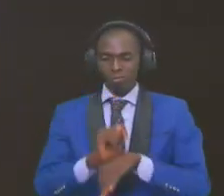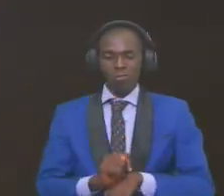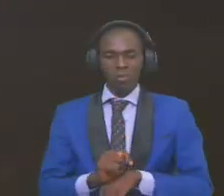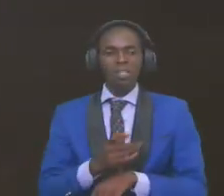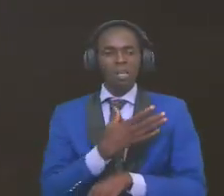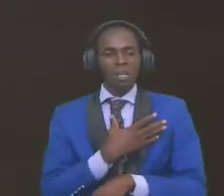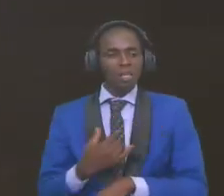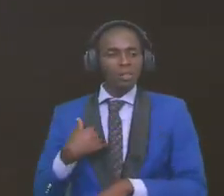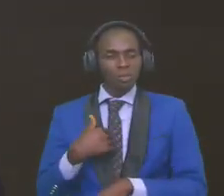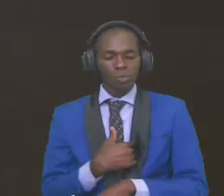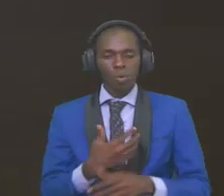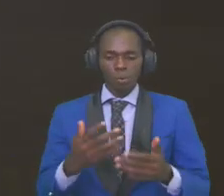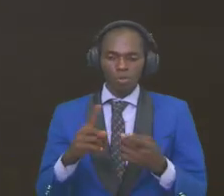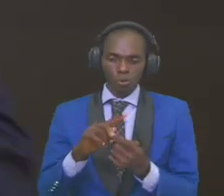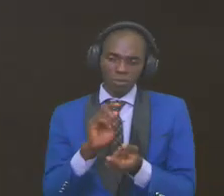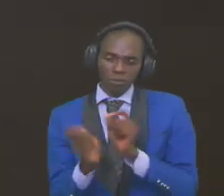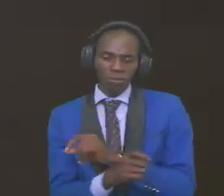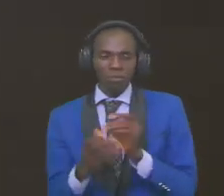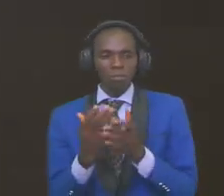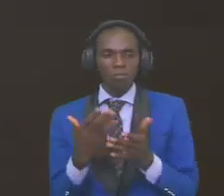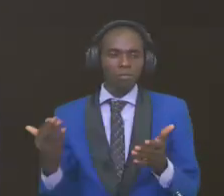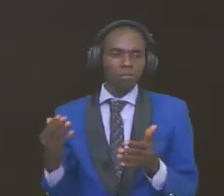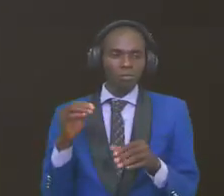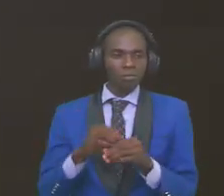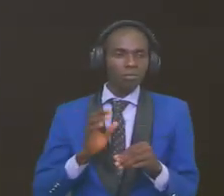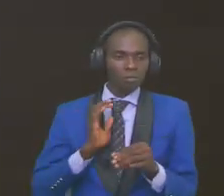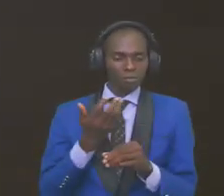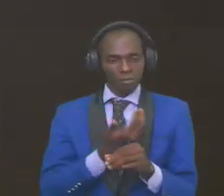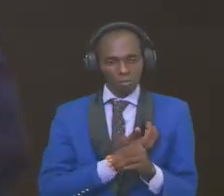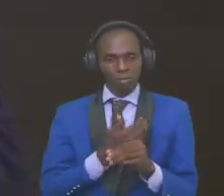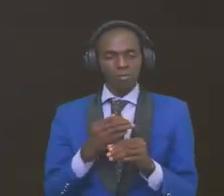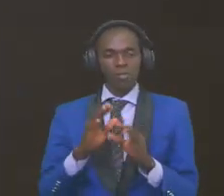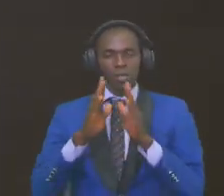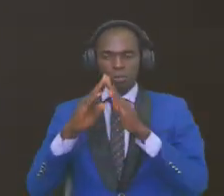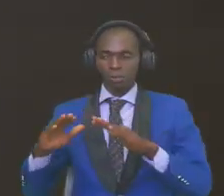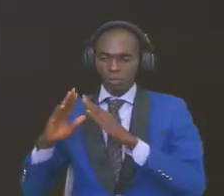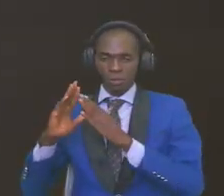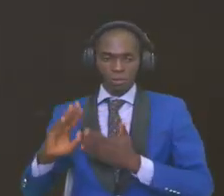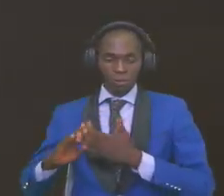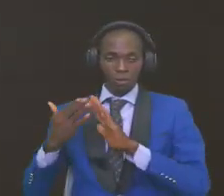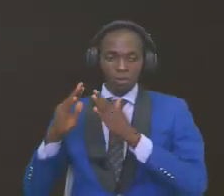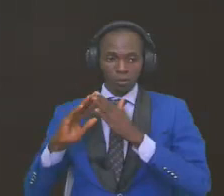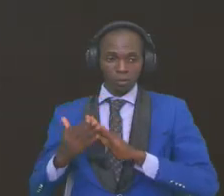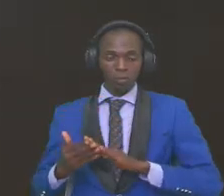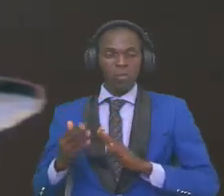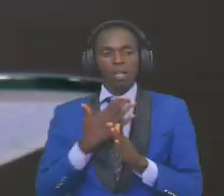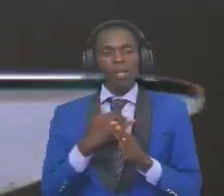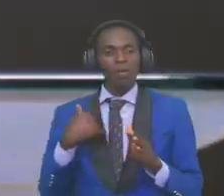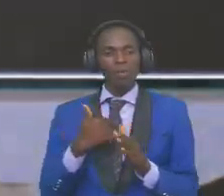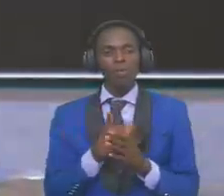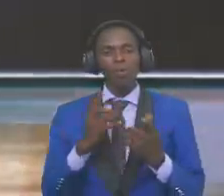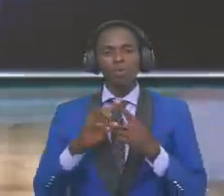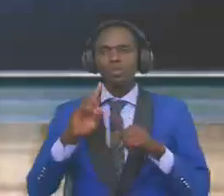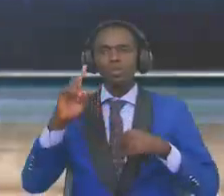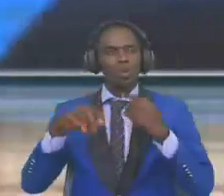to change something in our community. And we're going to go out, no